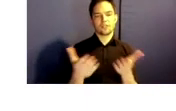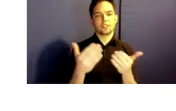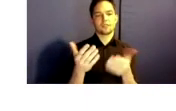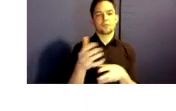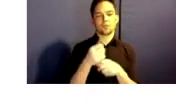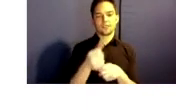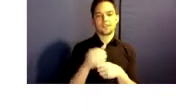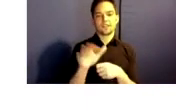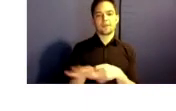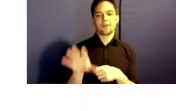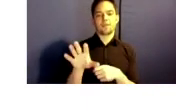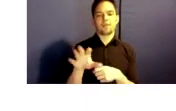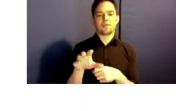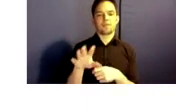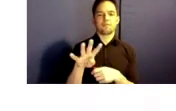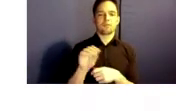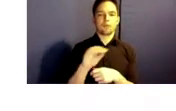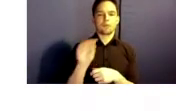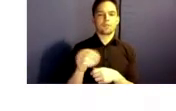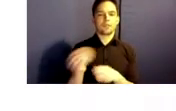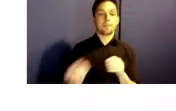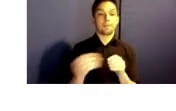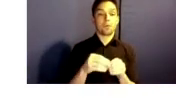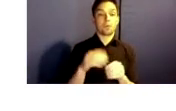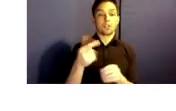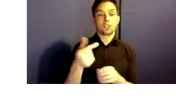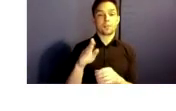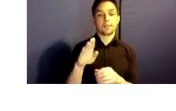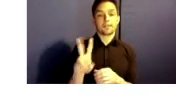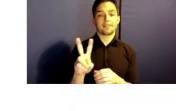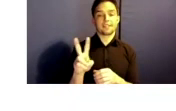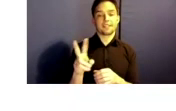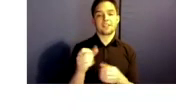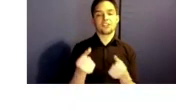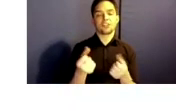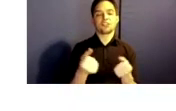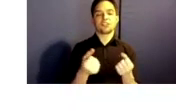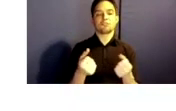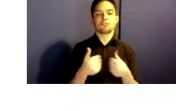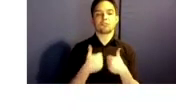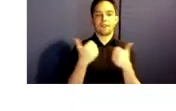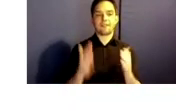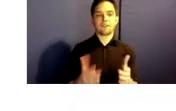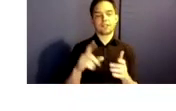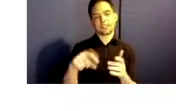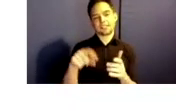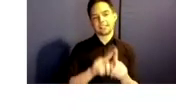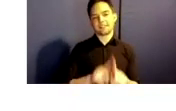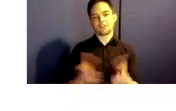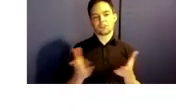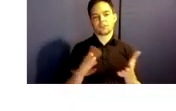about 40% more of GBV survivors in need of different services, such